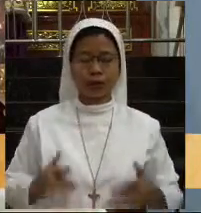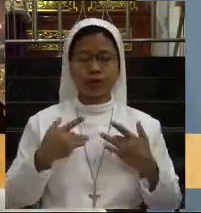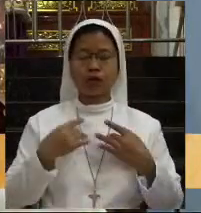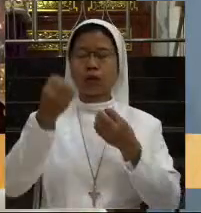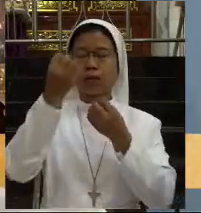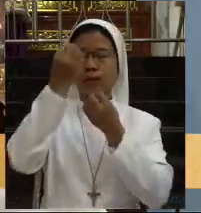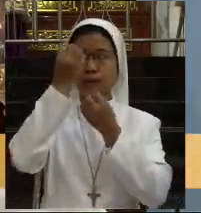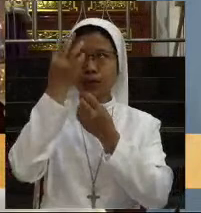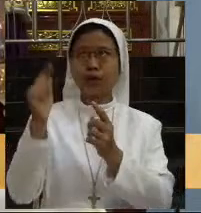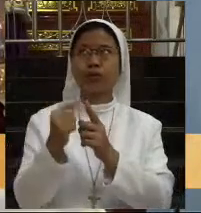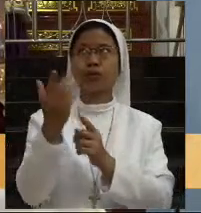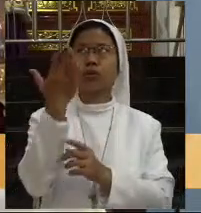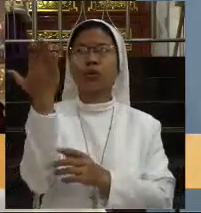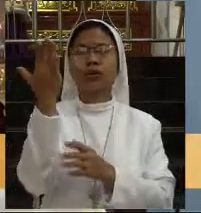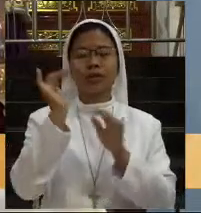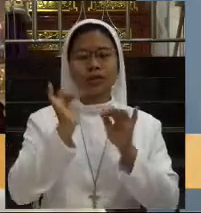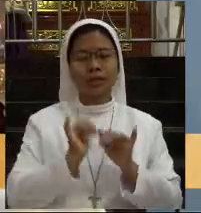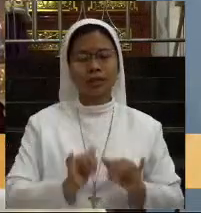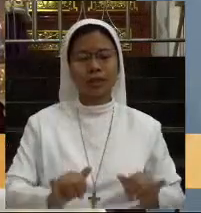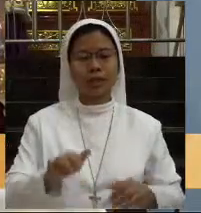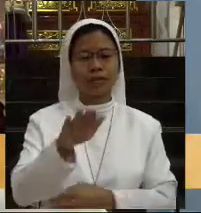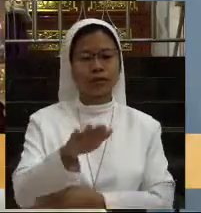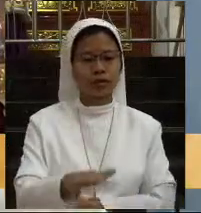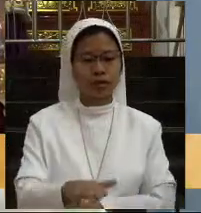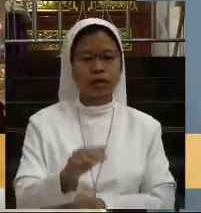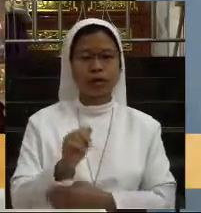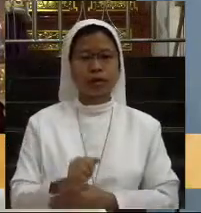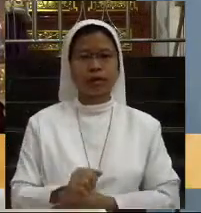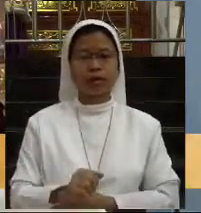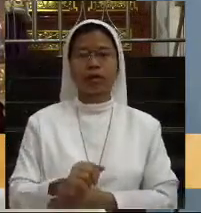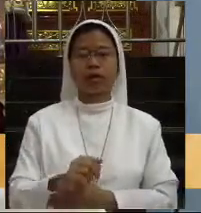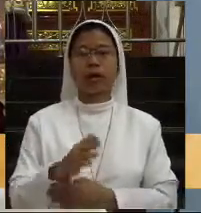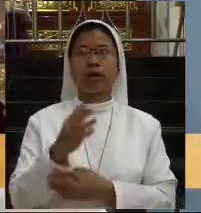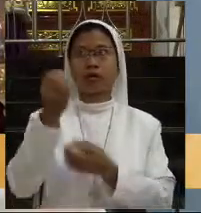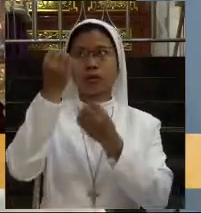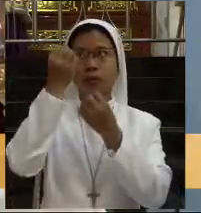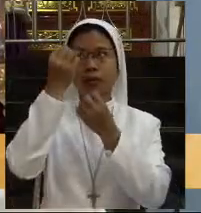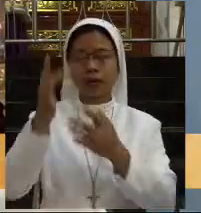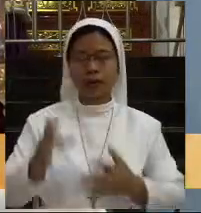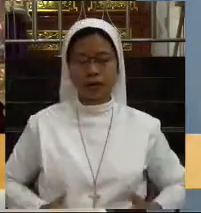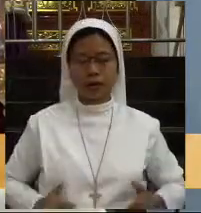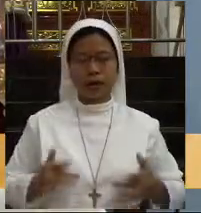child. To live by being your servant.